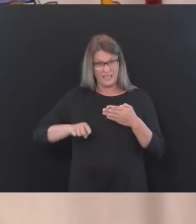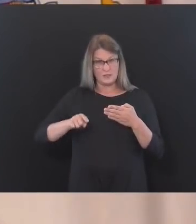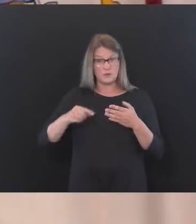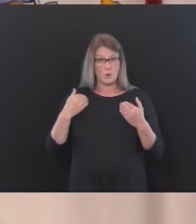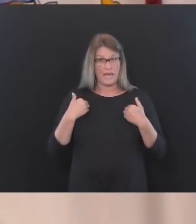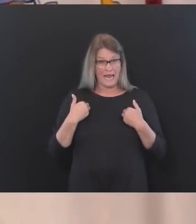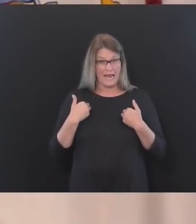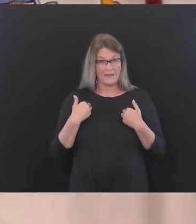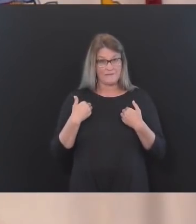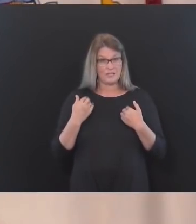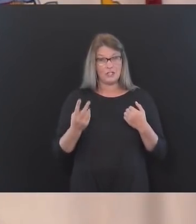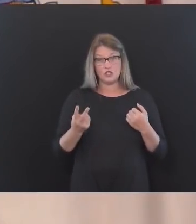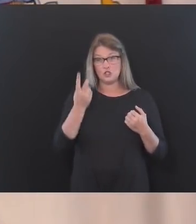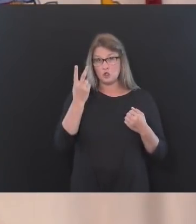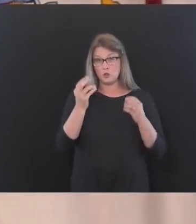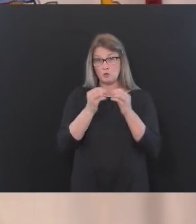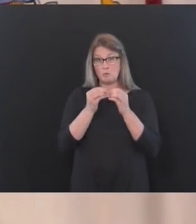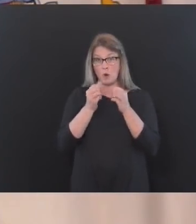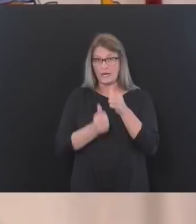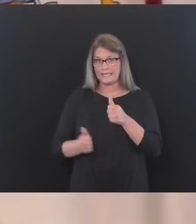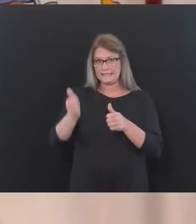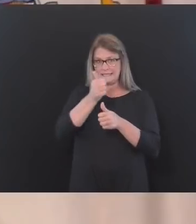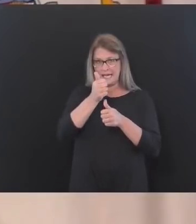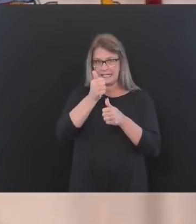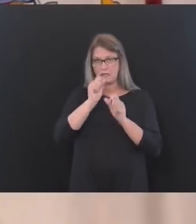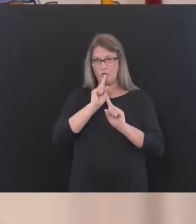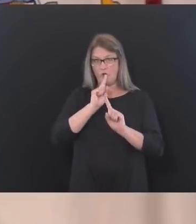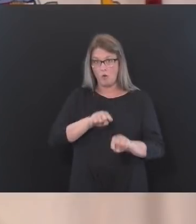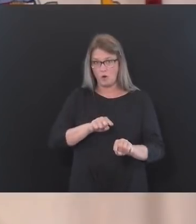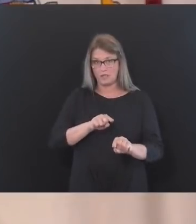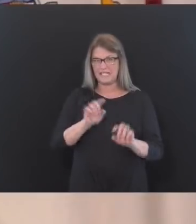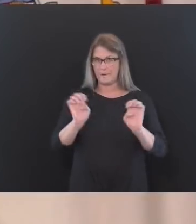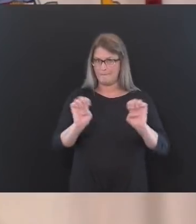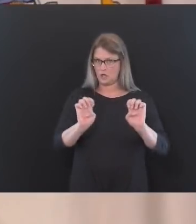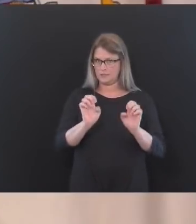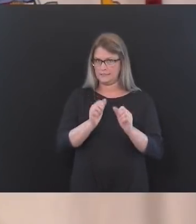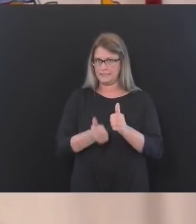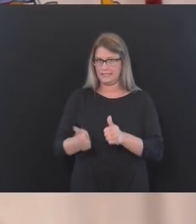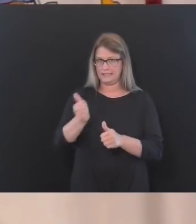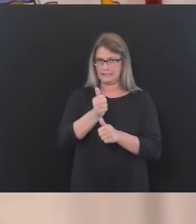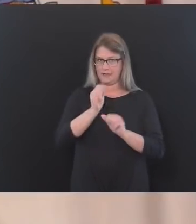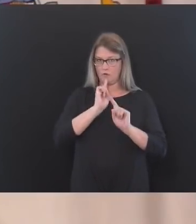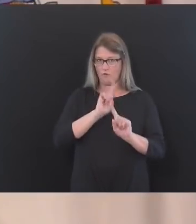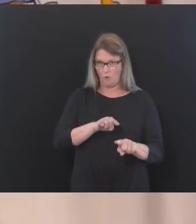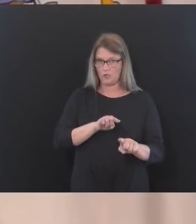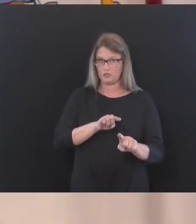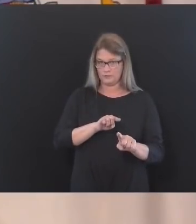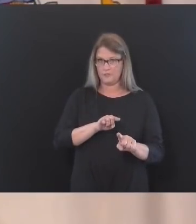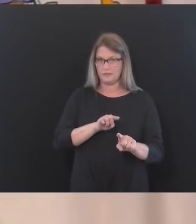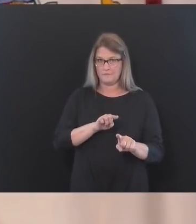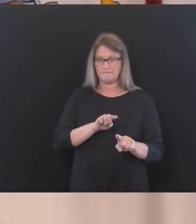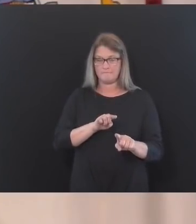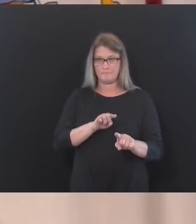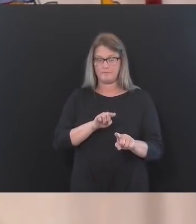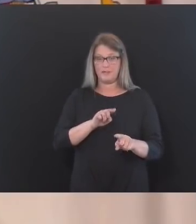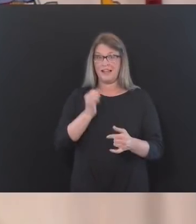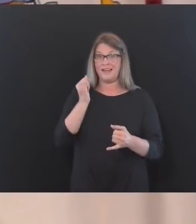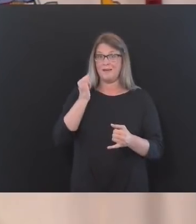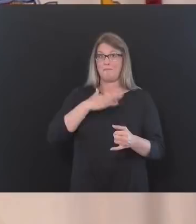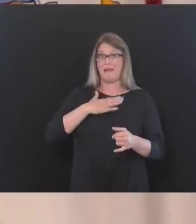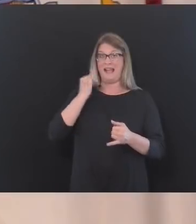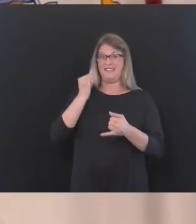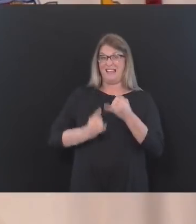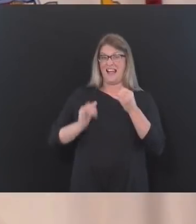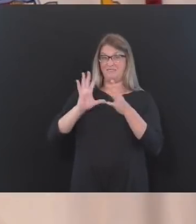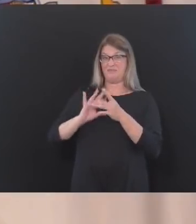more executive orders, emergency orders. The last time I spoke with you on Friday,